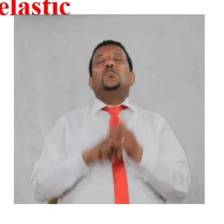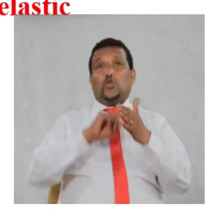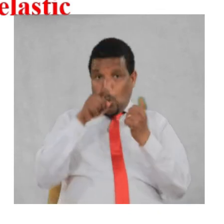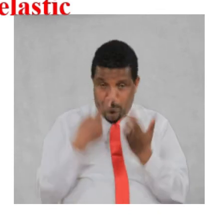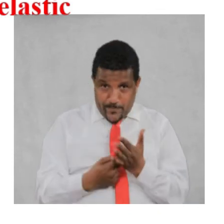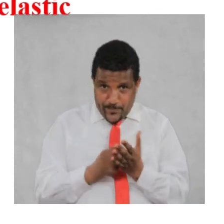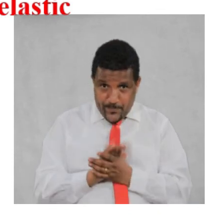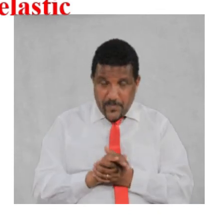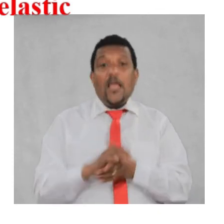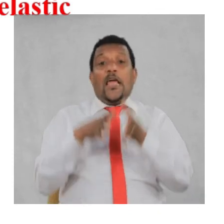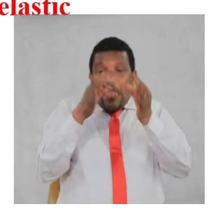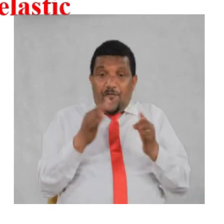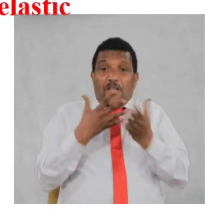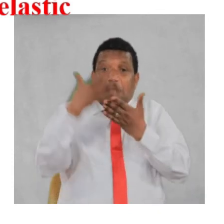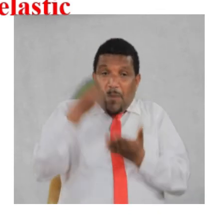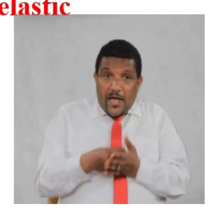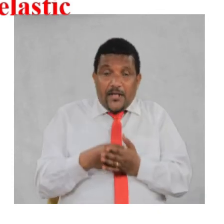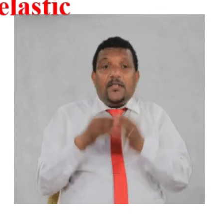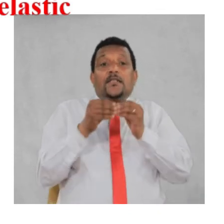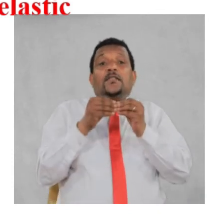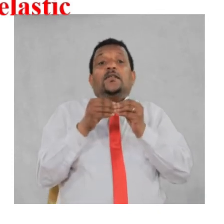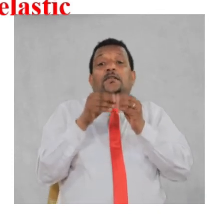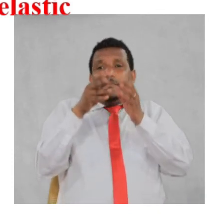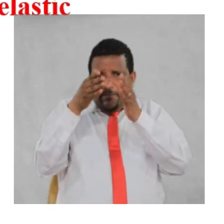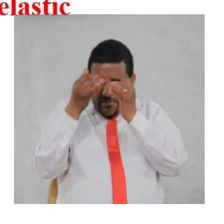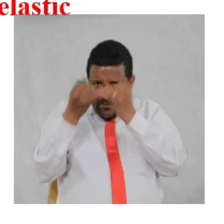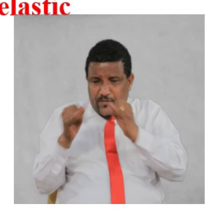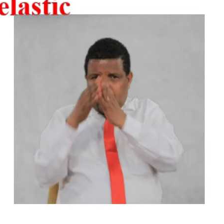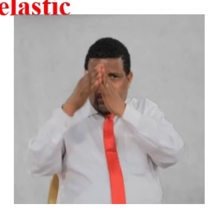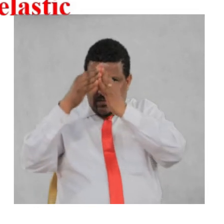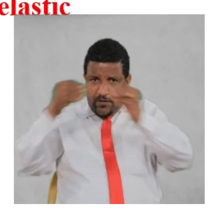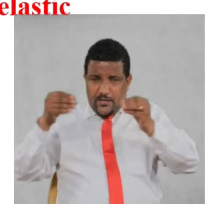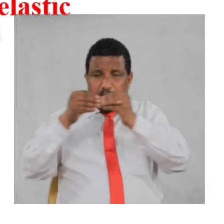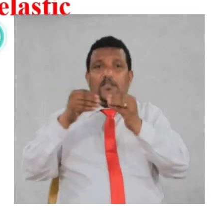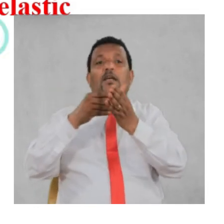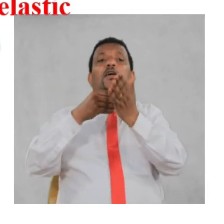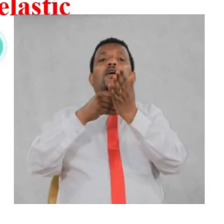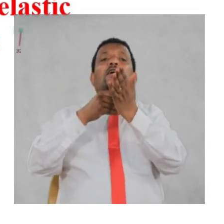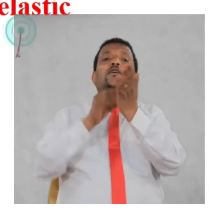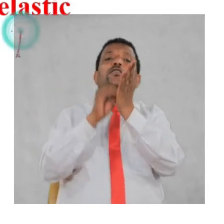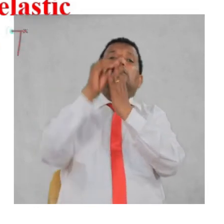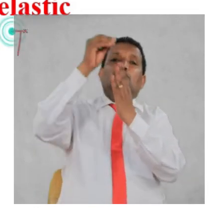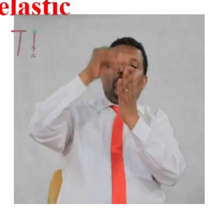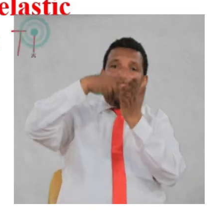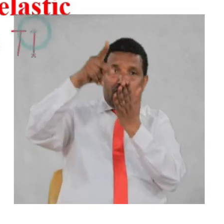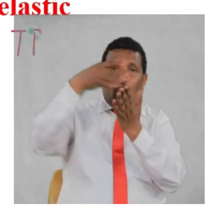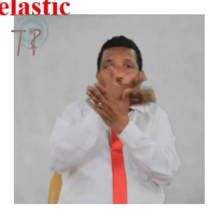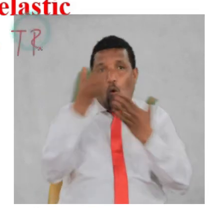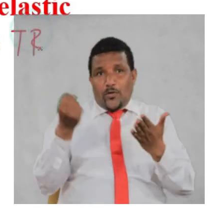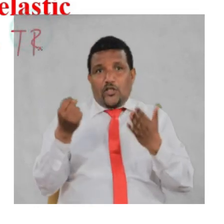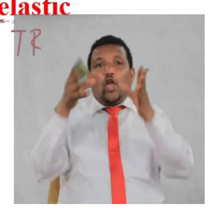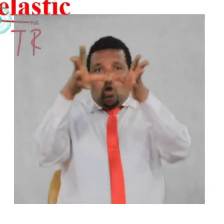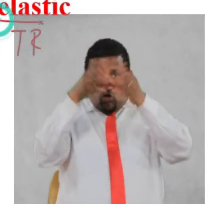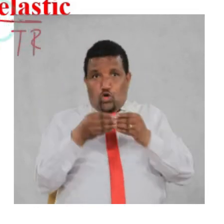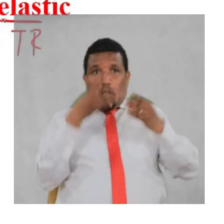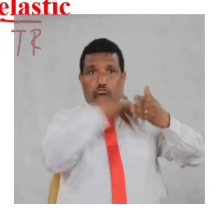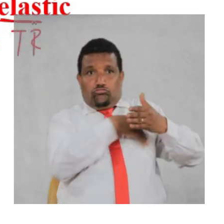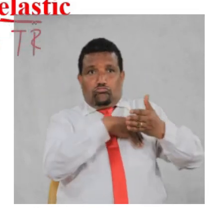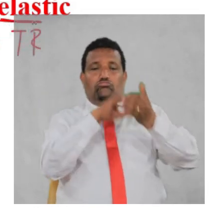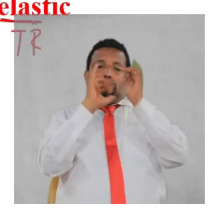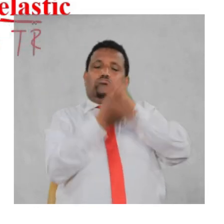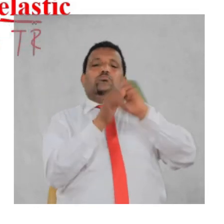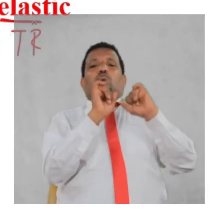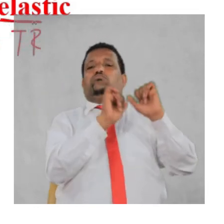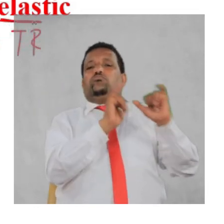So if the buyer is unit elastic, with increase in price of a commodity, the total revenue of the firm remains unchanged. It